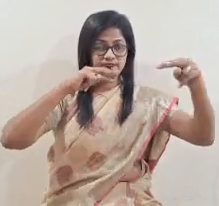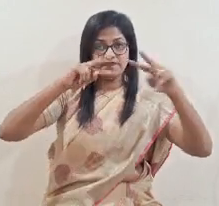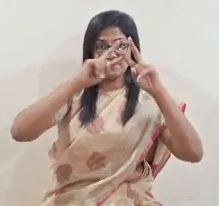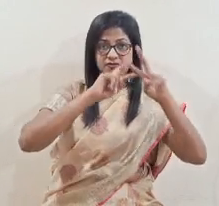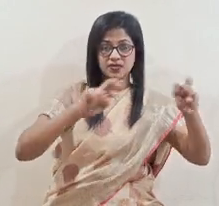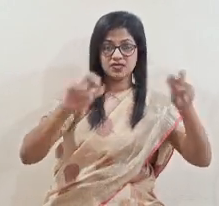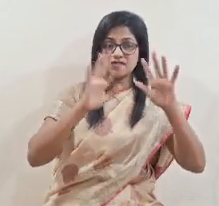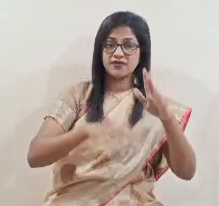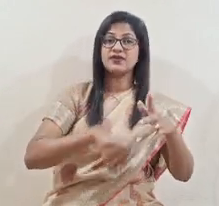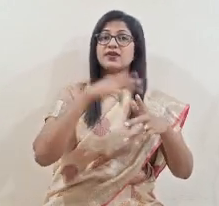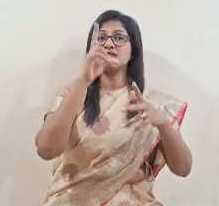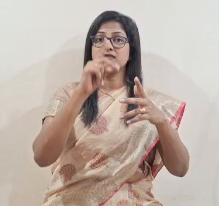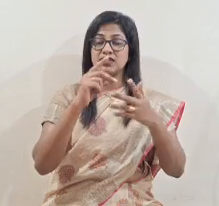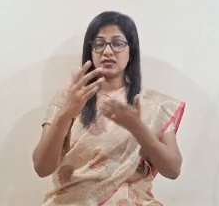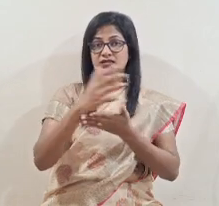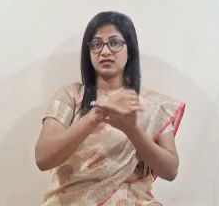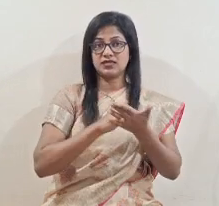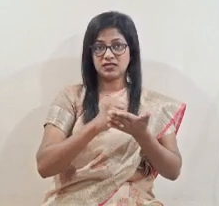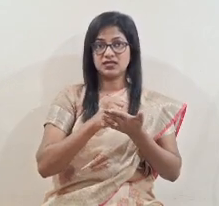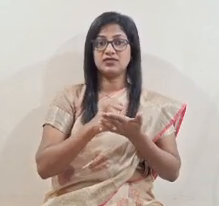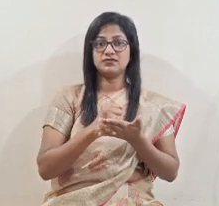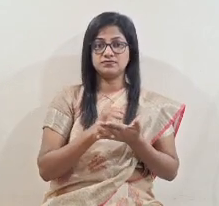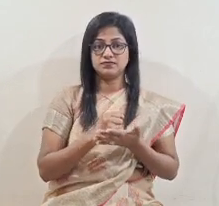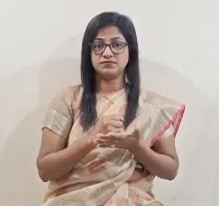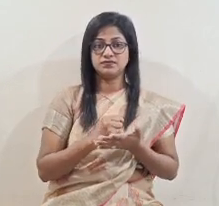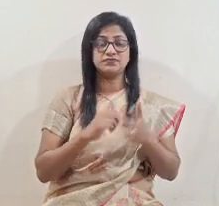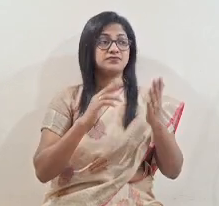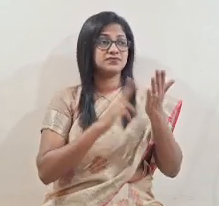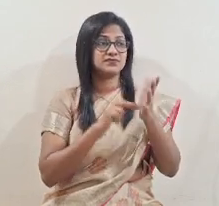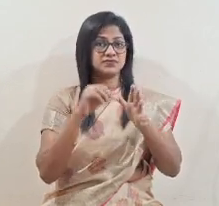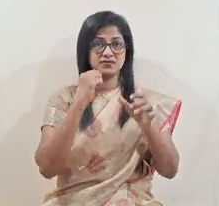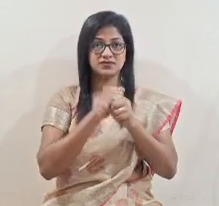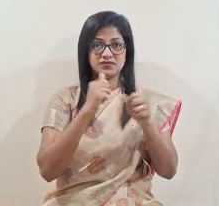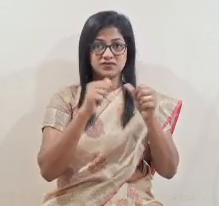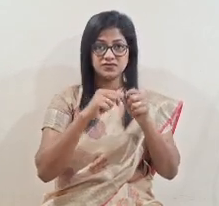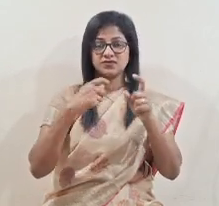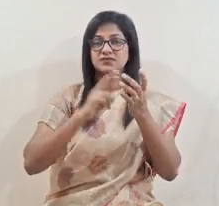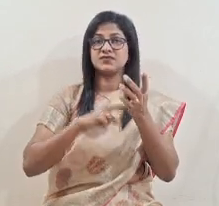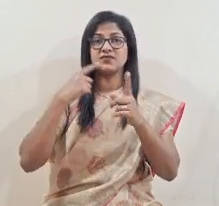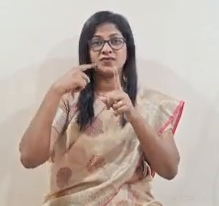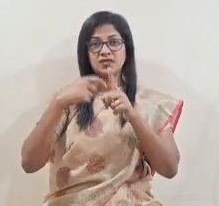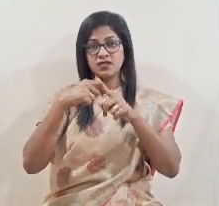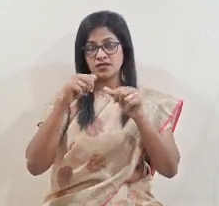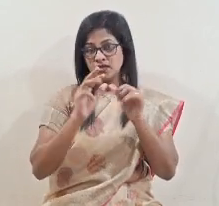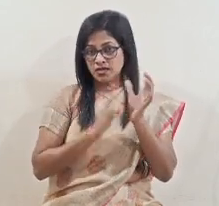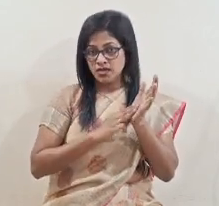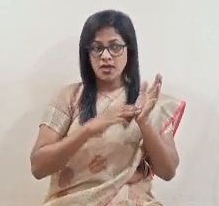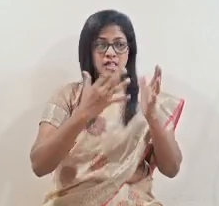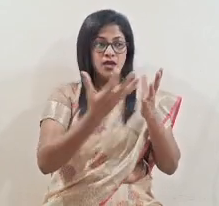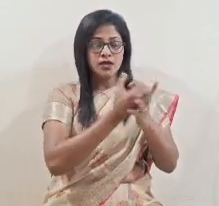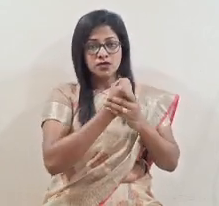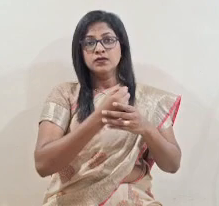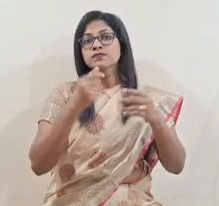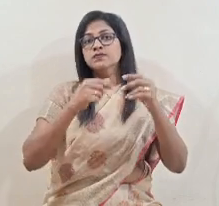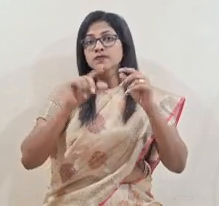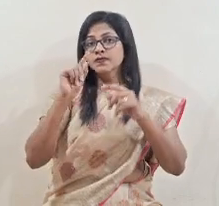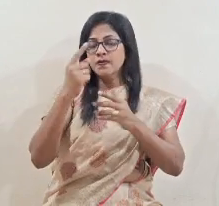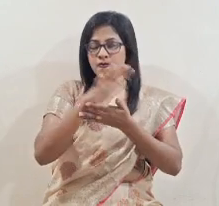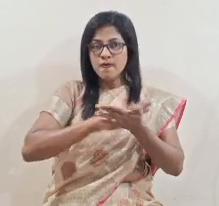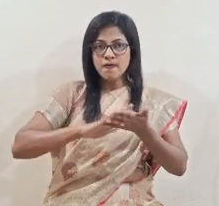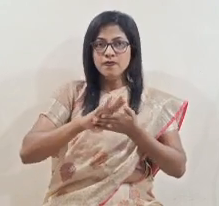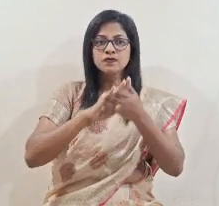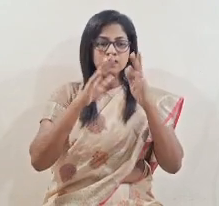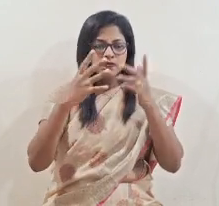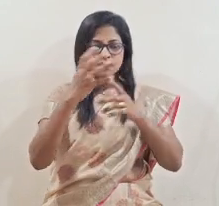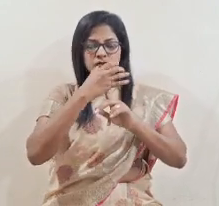the secondary data was collected from mostly from the Nagar Nigam, and the primary data included one observational survey and